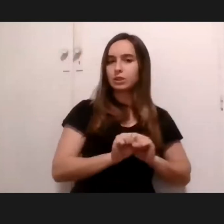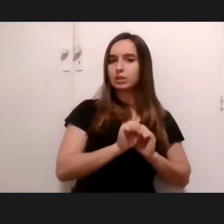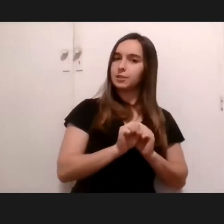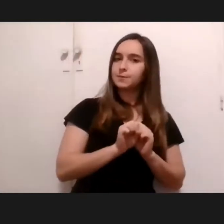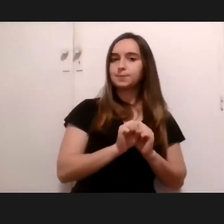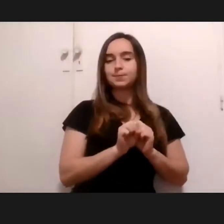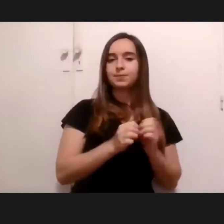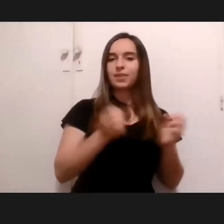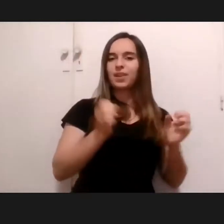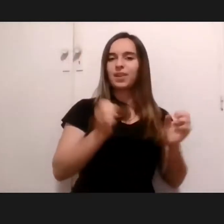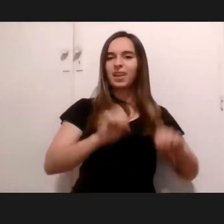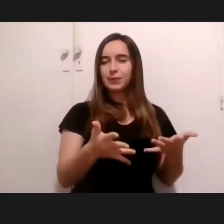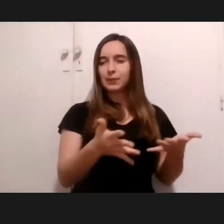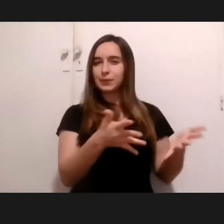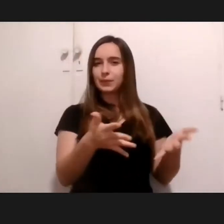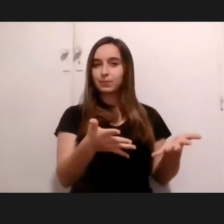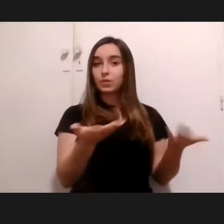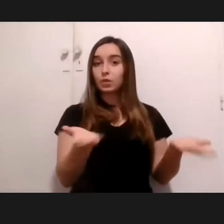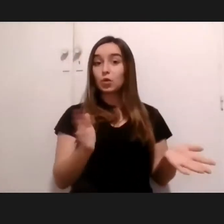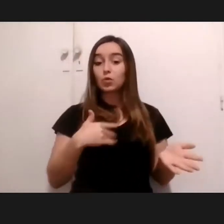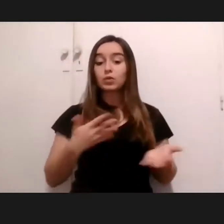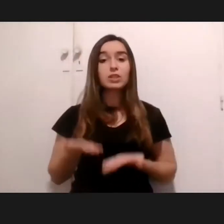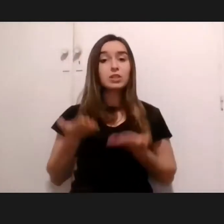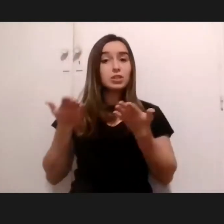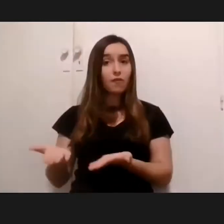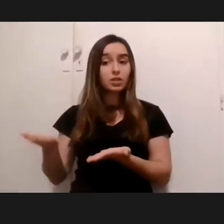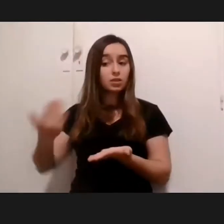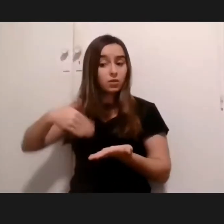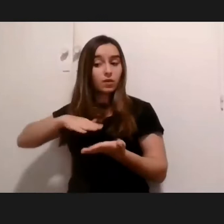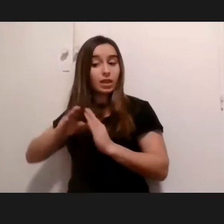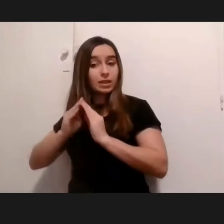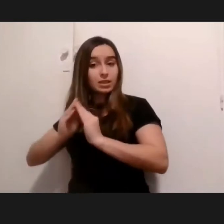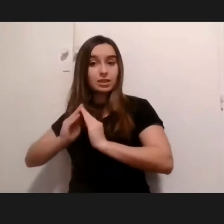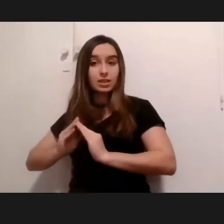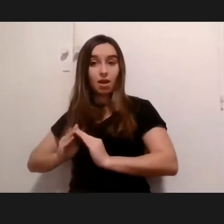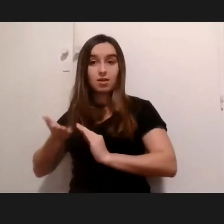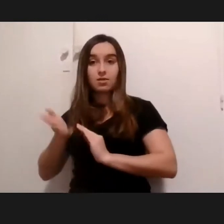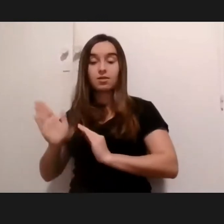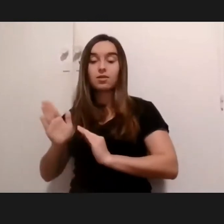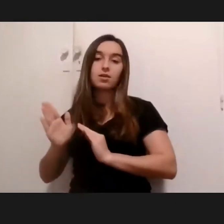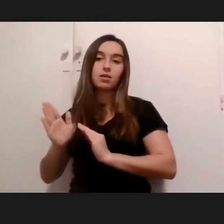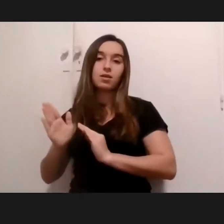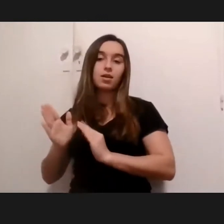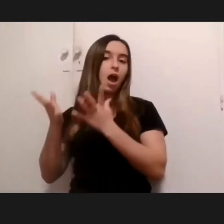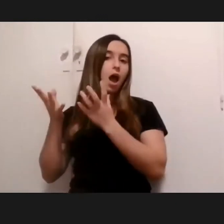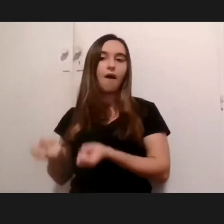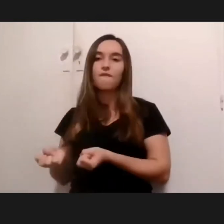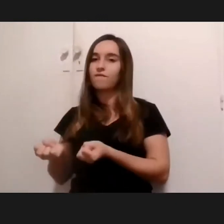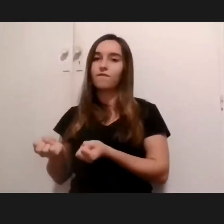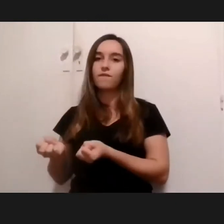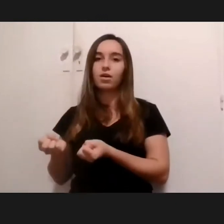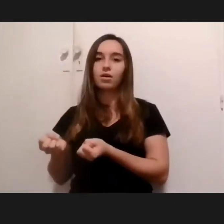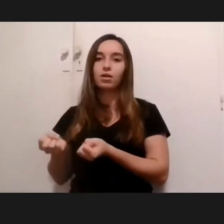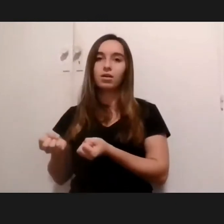for some services that we've helped to design, and where this was not fully, let's say,